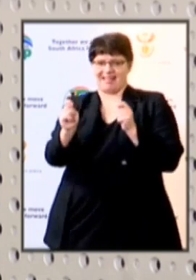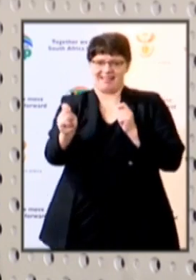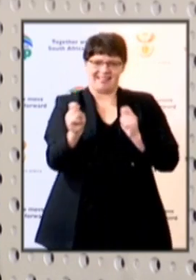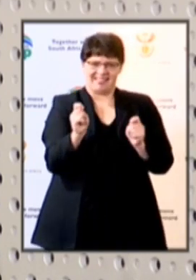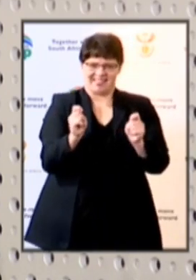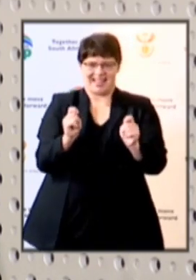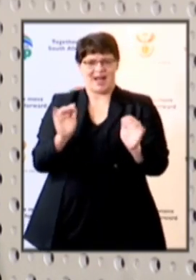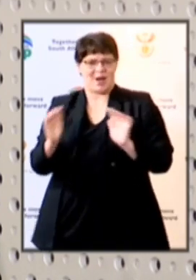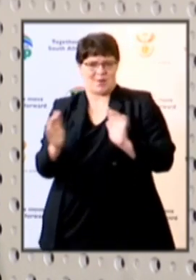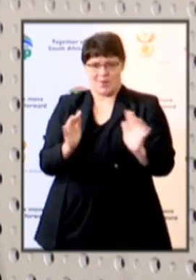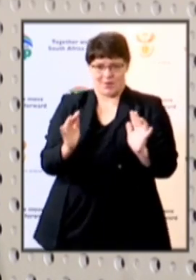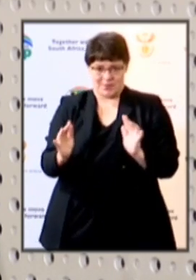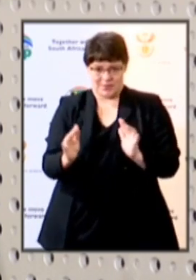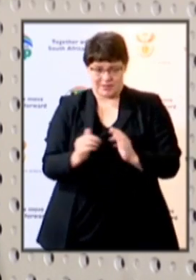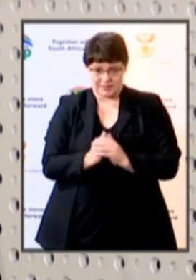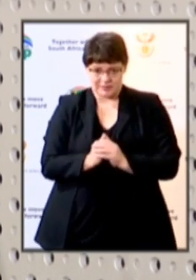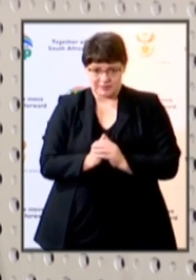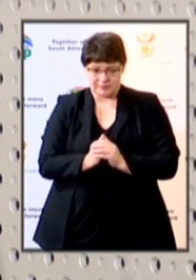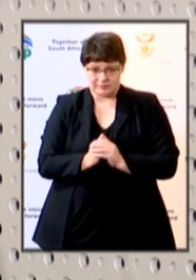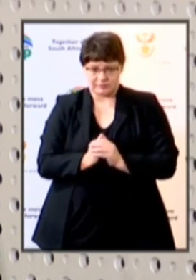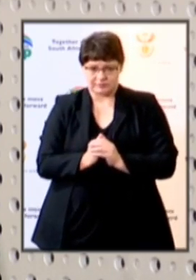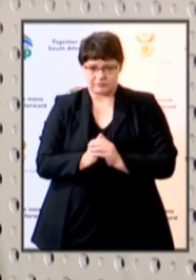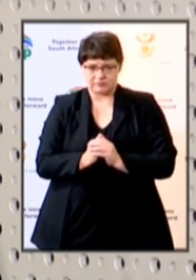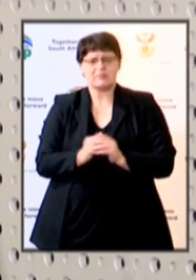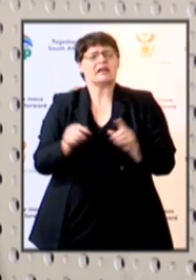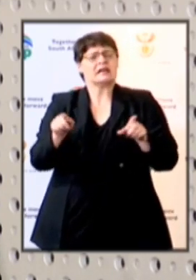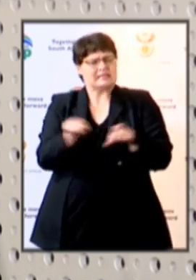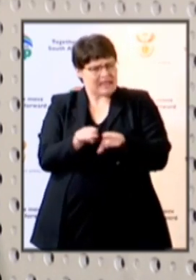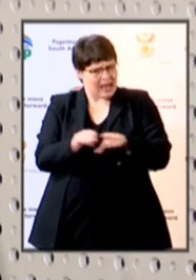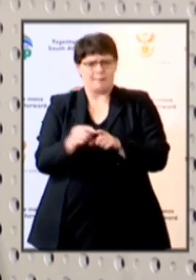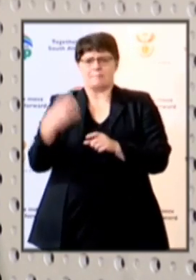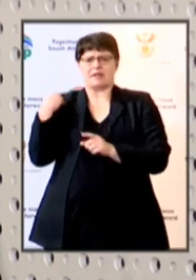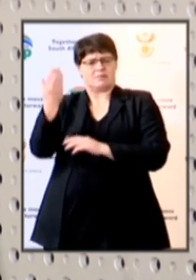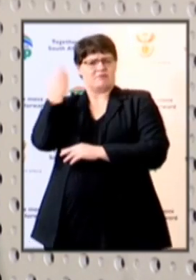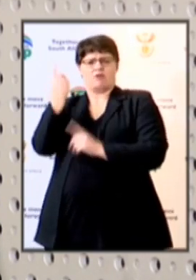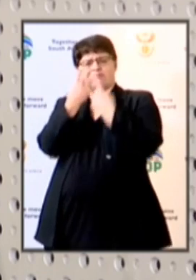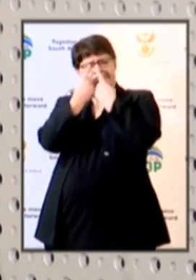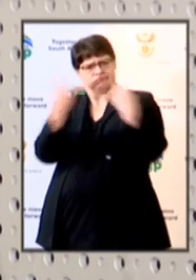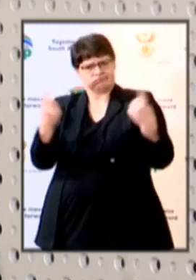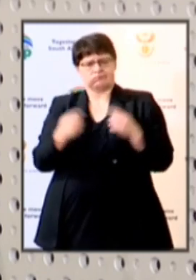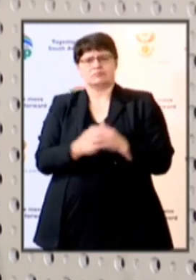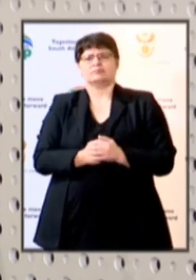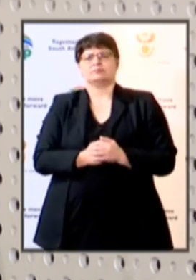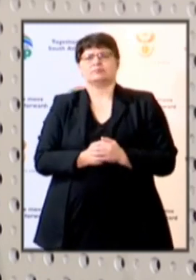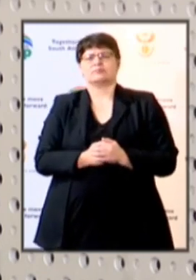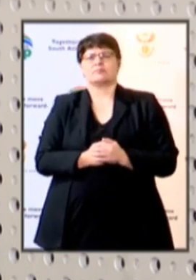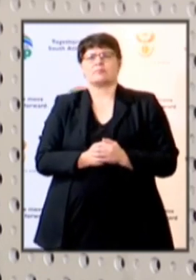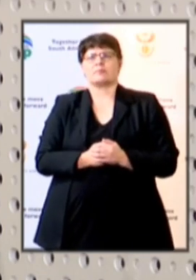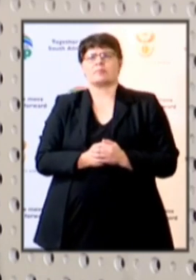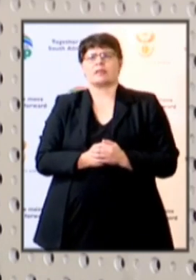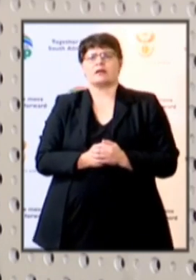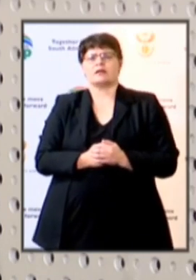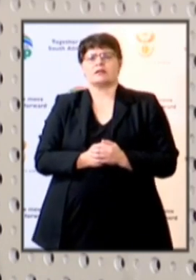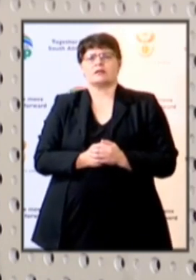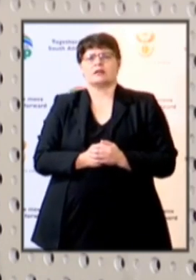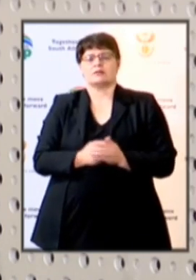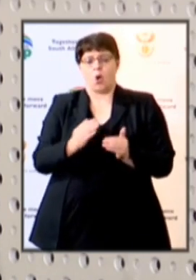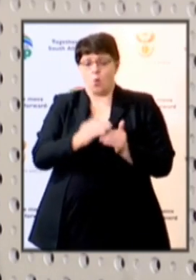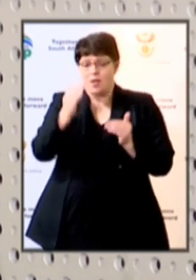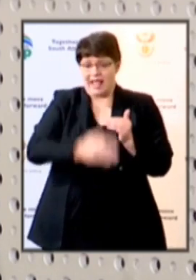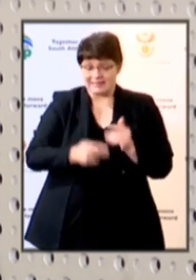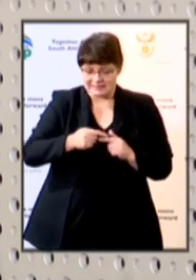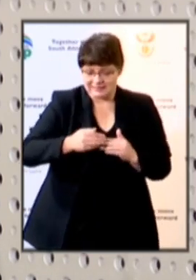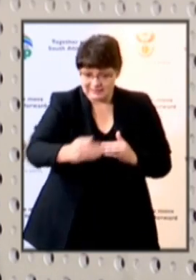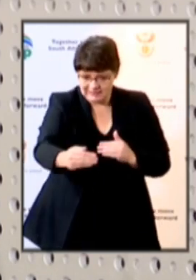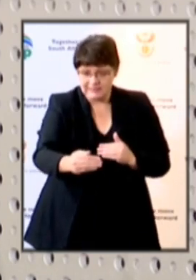We will be talking, as Minister Dlamini-Zuma indicated, to businesses. Over the weekend, they will all have